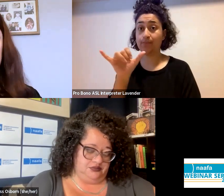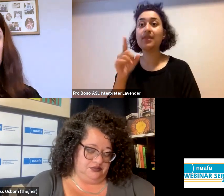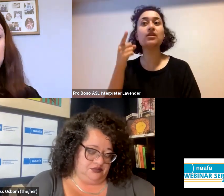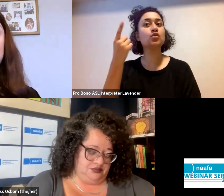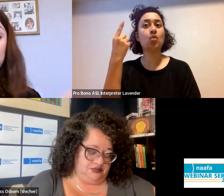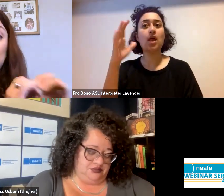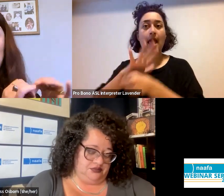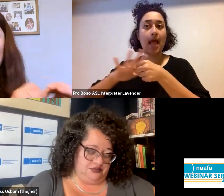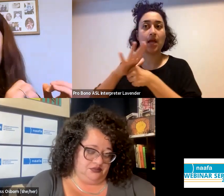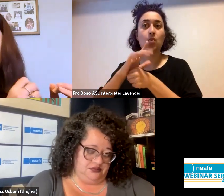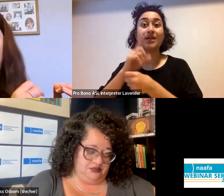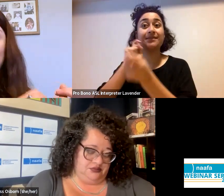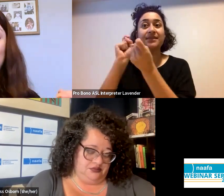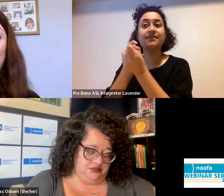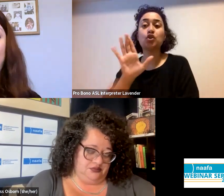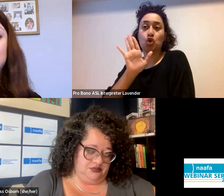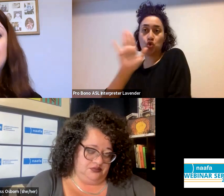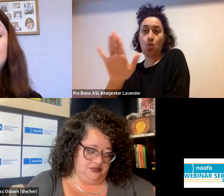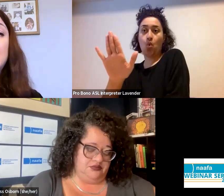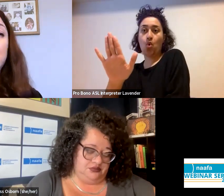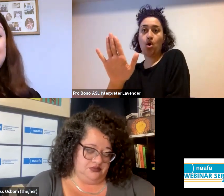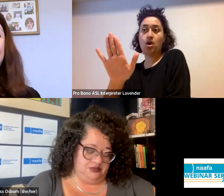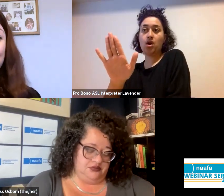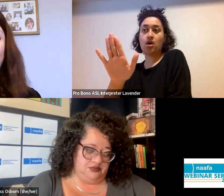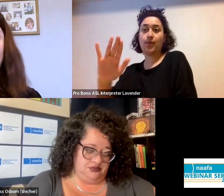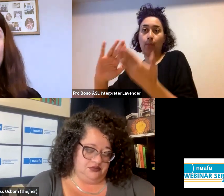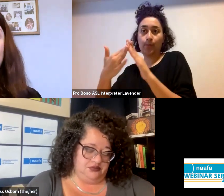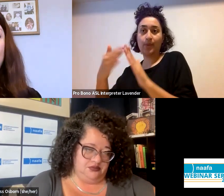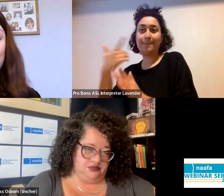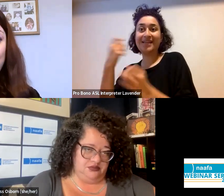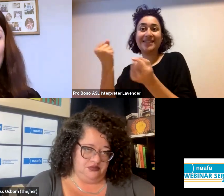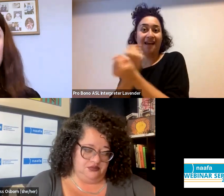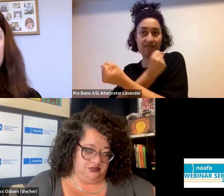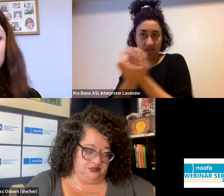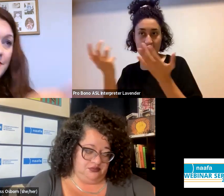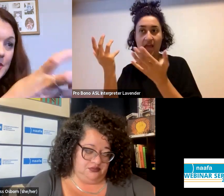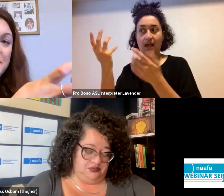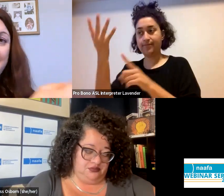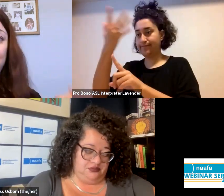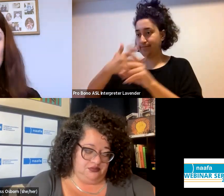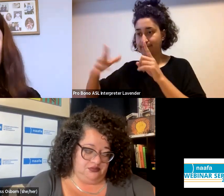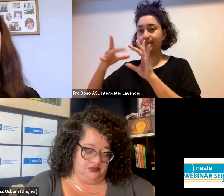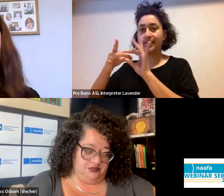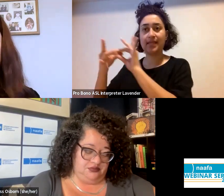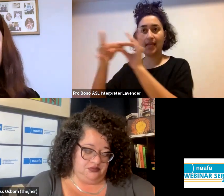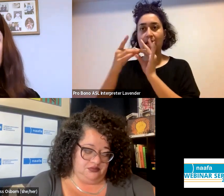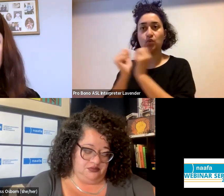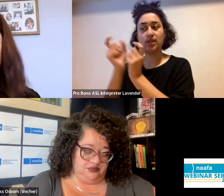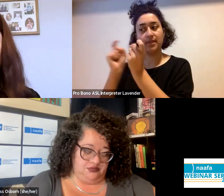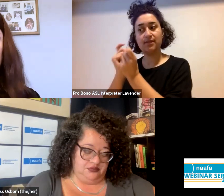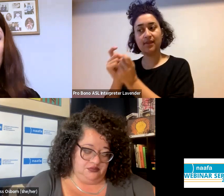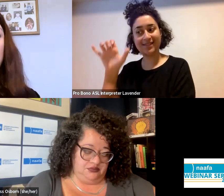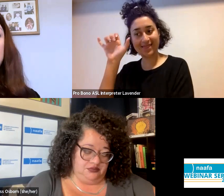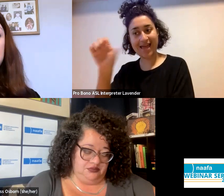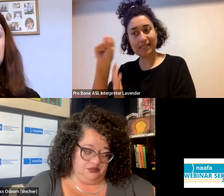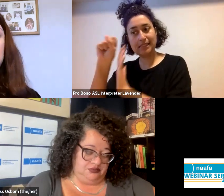where it's specific to your geographical location, because everything, it revolves specific to that